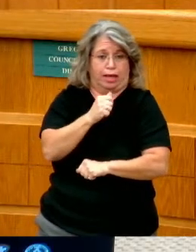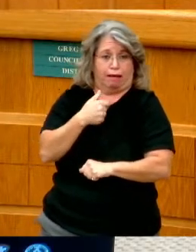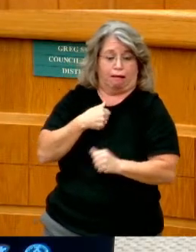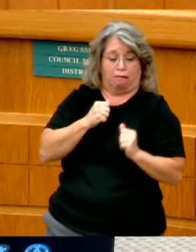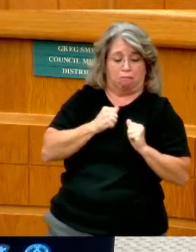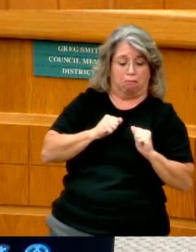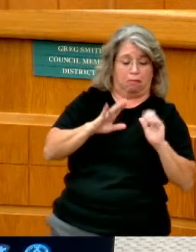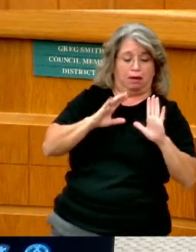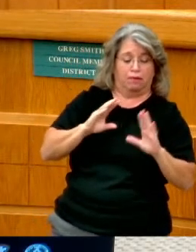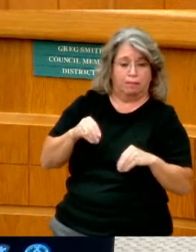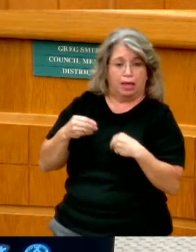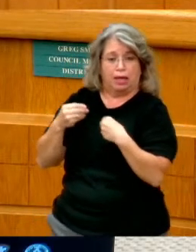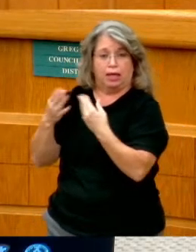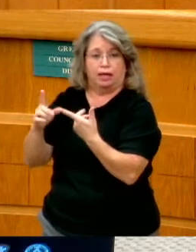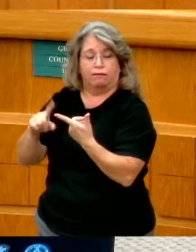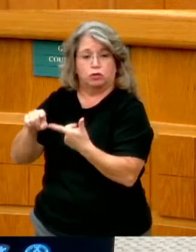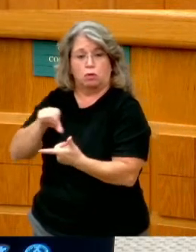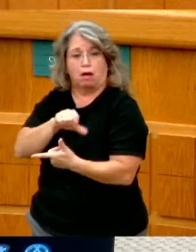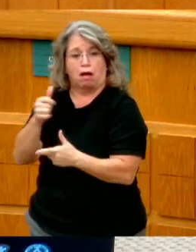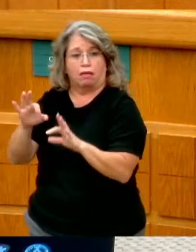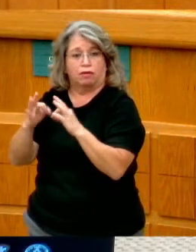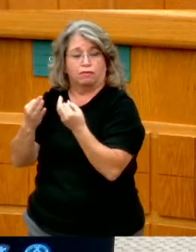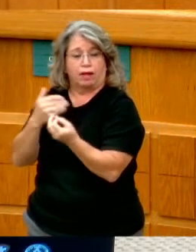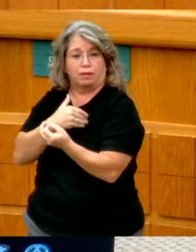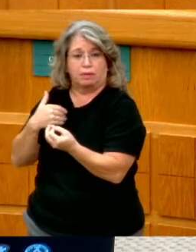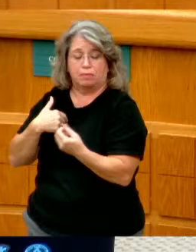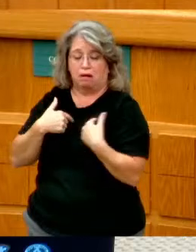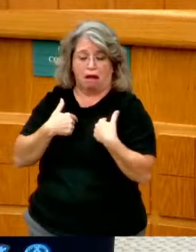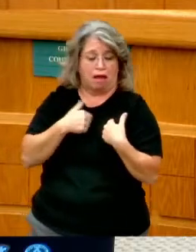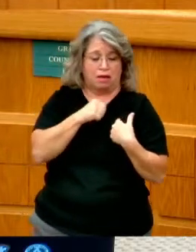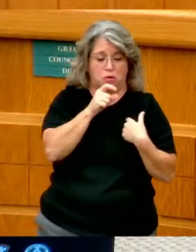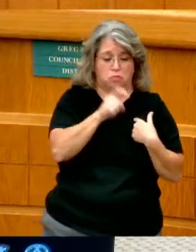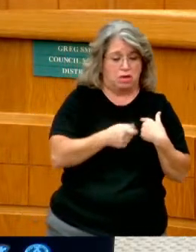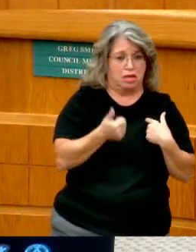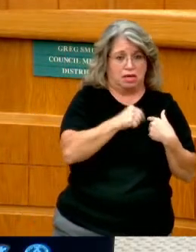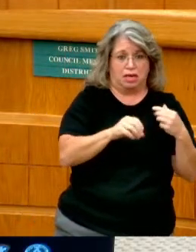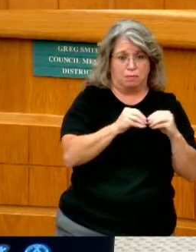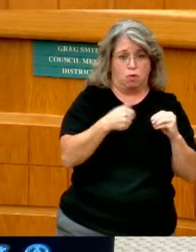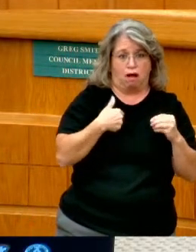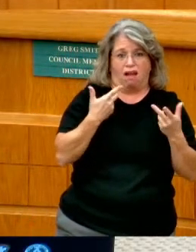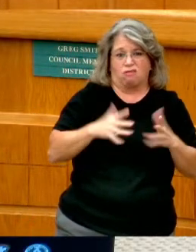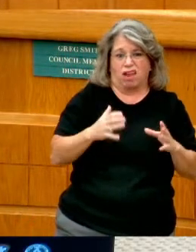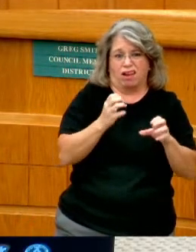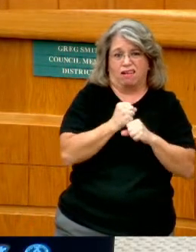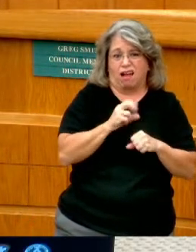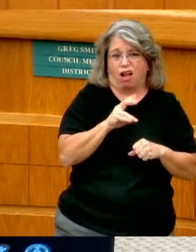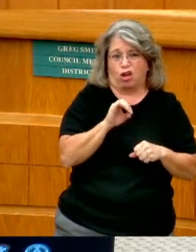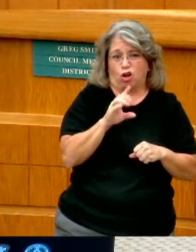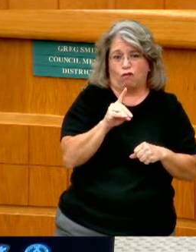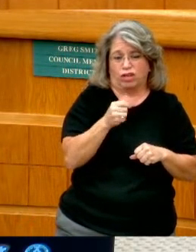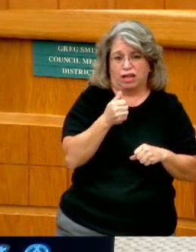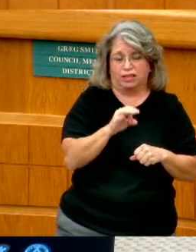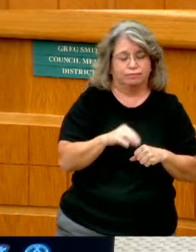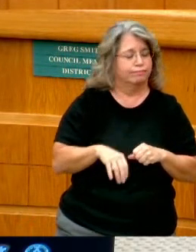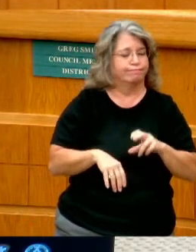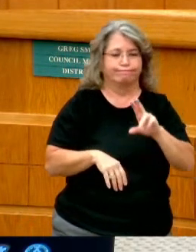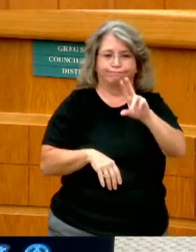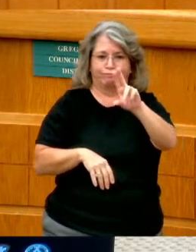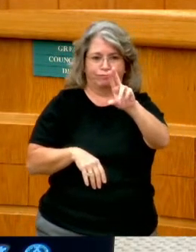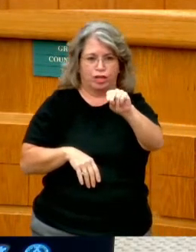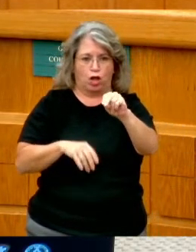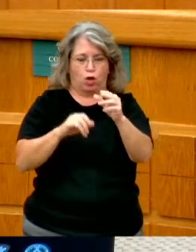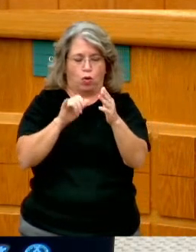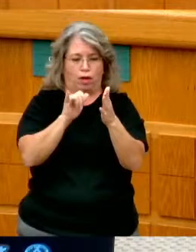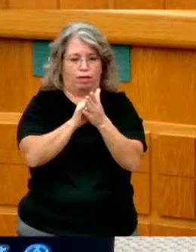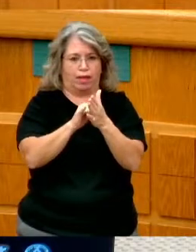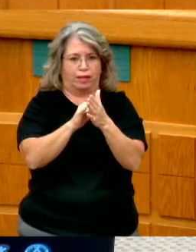I no longer need it. I actually picked up COVID-19. The answer is no. This is your second dose vaccine,